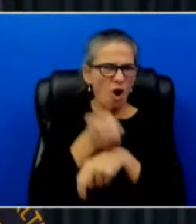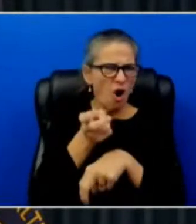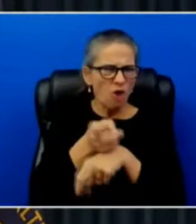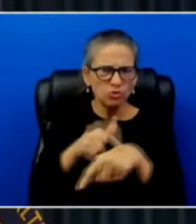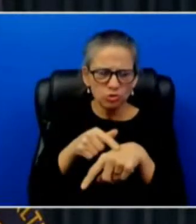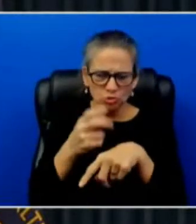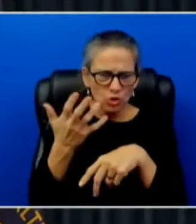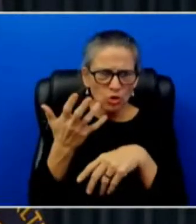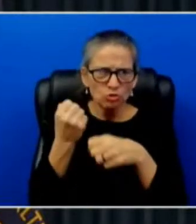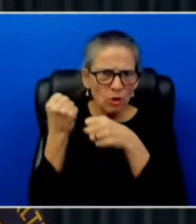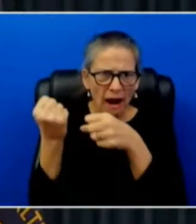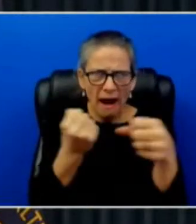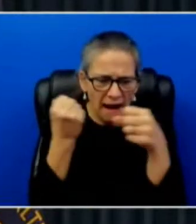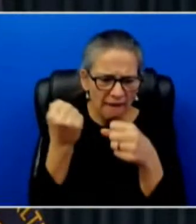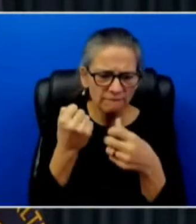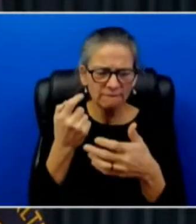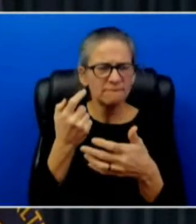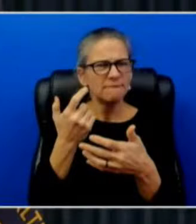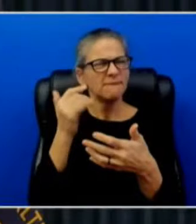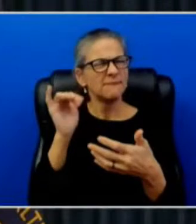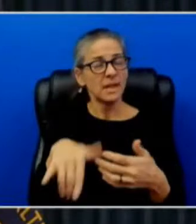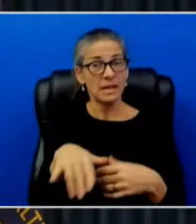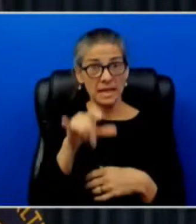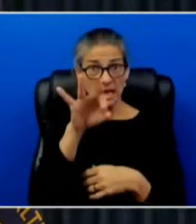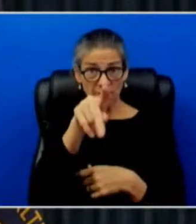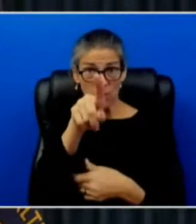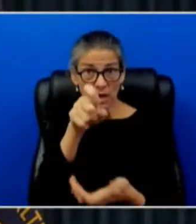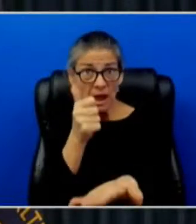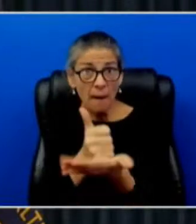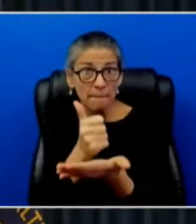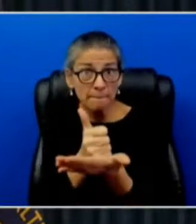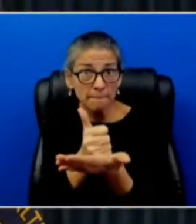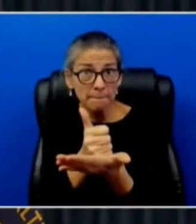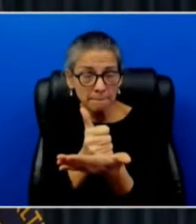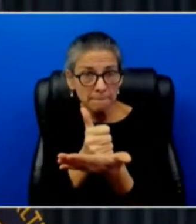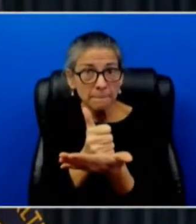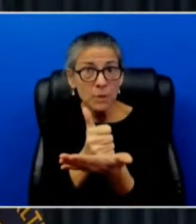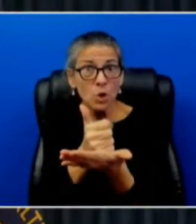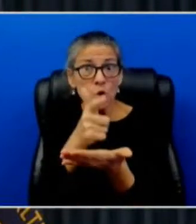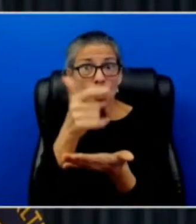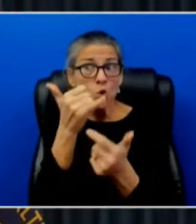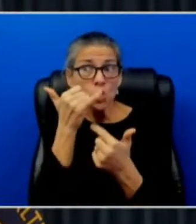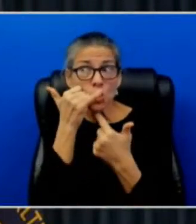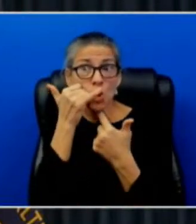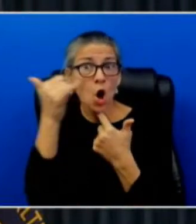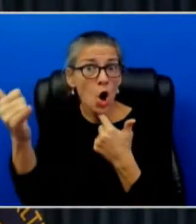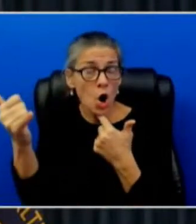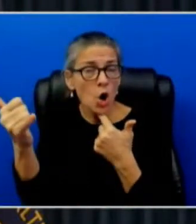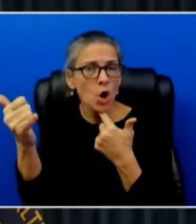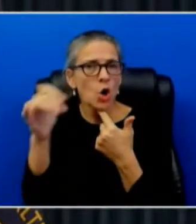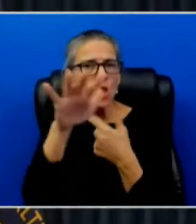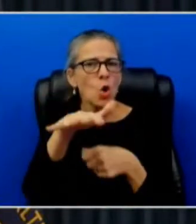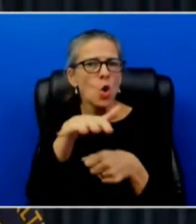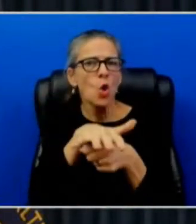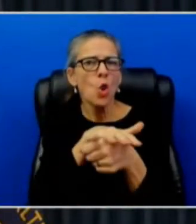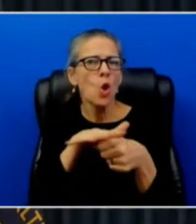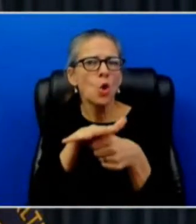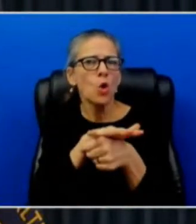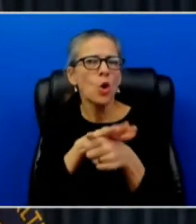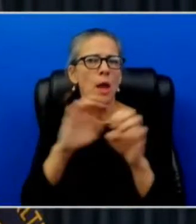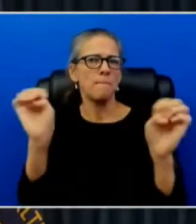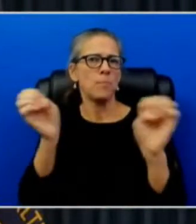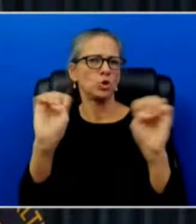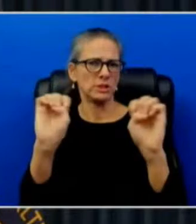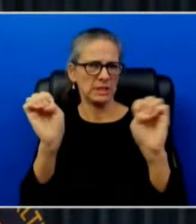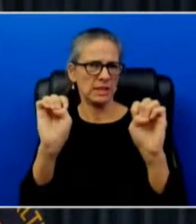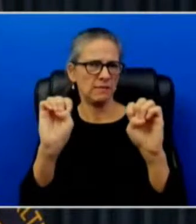of that nature. So if you are in need of assistance, know that your first call would be to your local emergency management official. They're